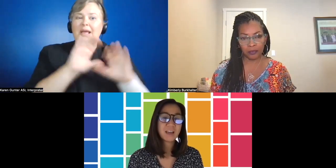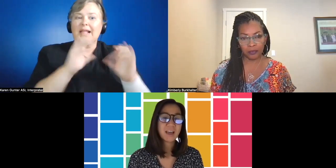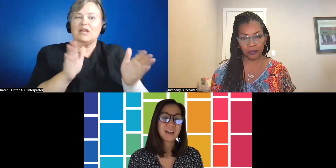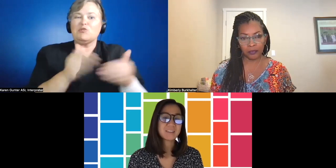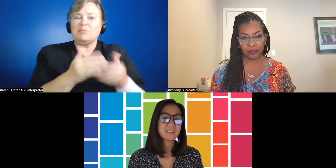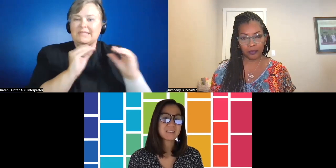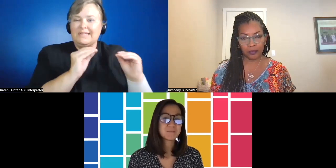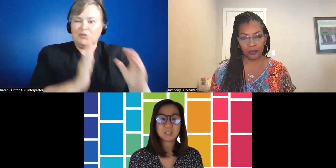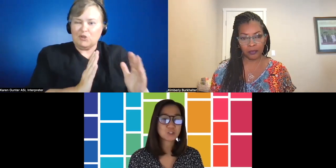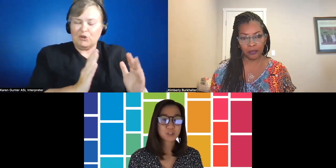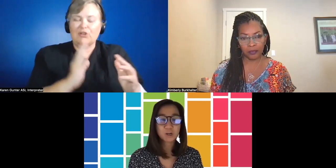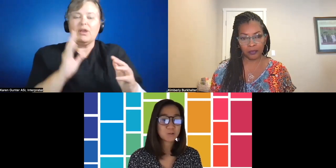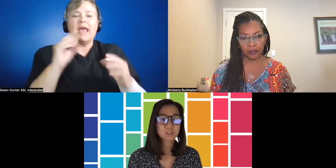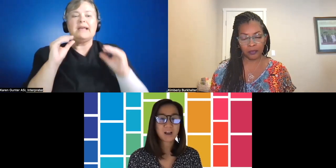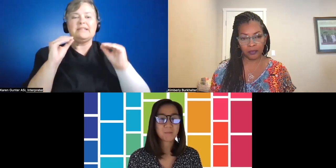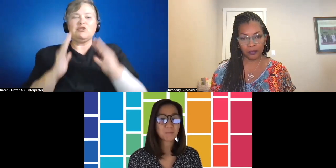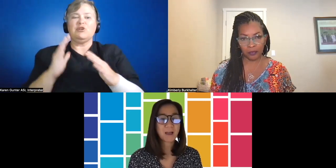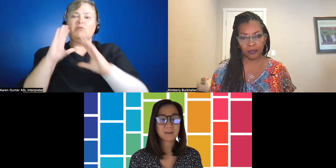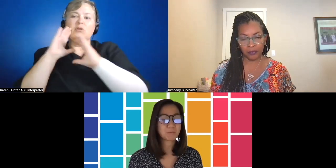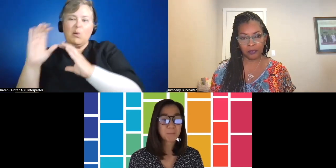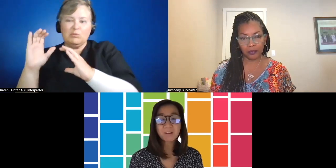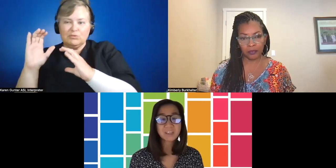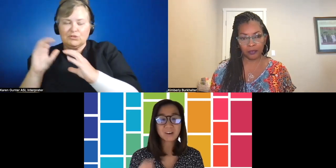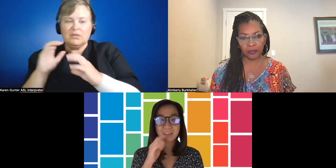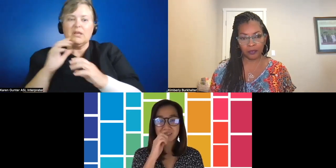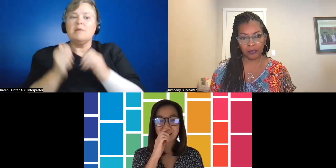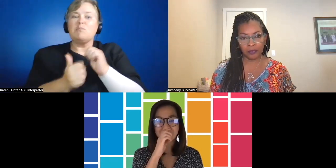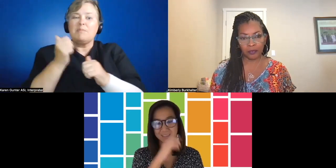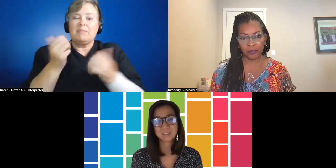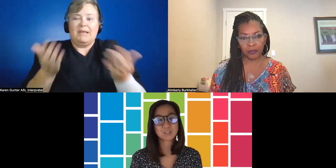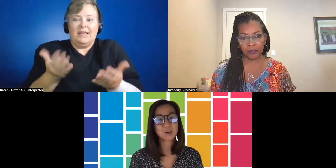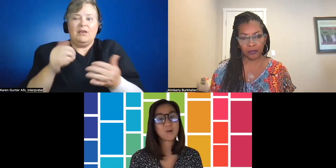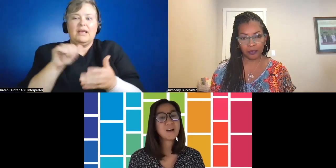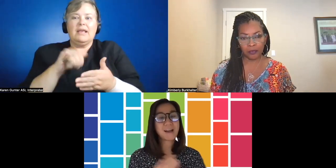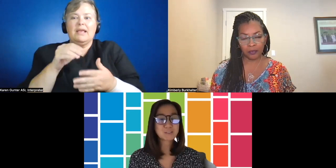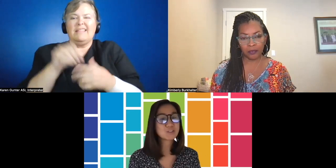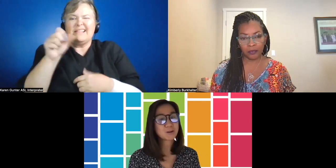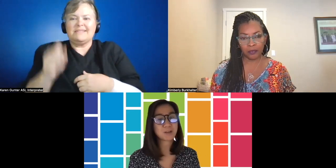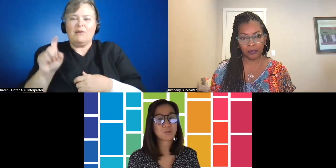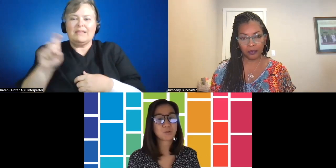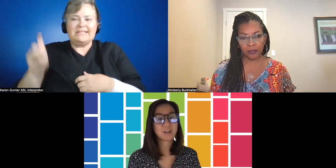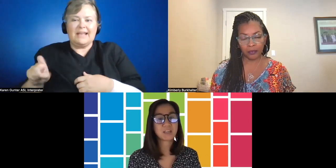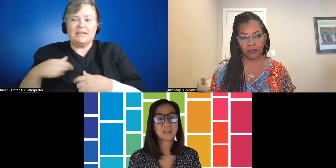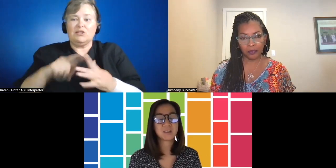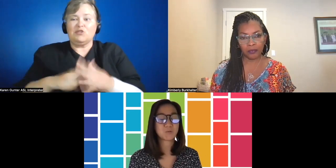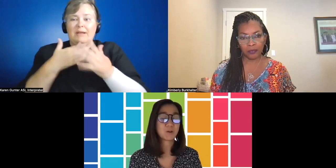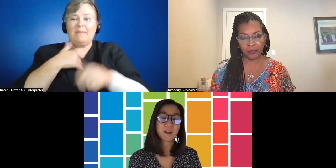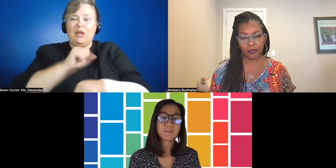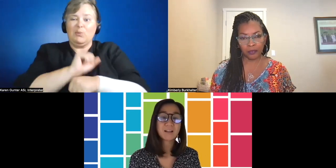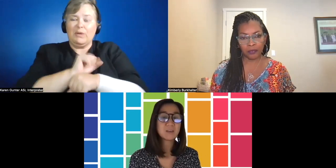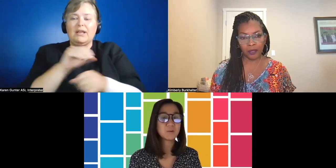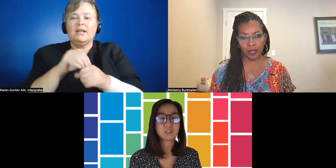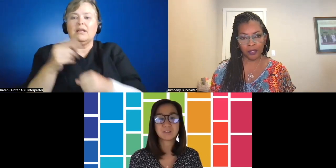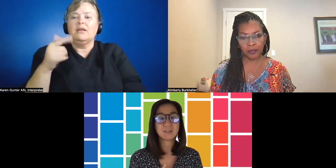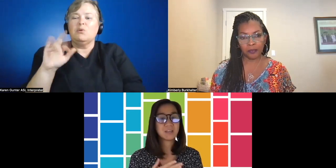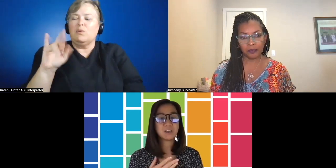teacher and a teacher coach, and primarily here in South Texas. So I actually started my career in the Rio Grande